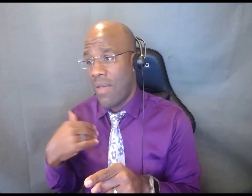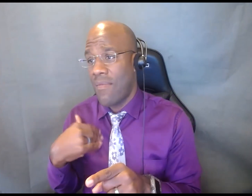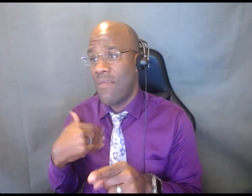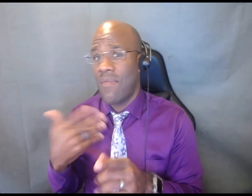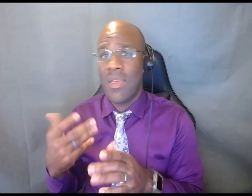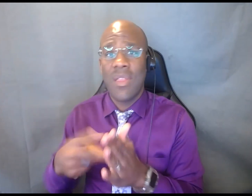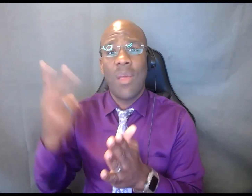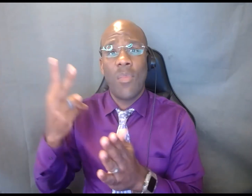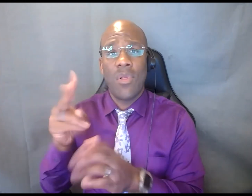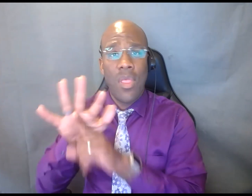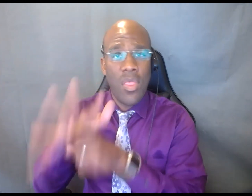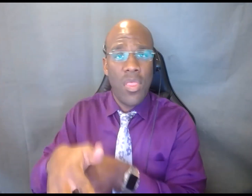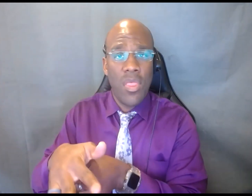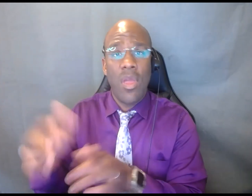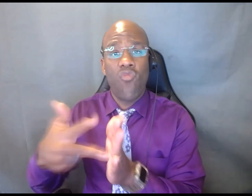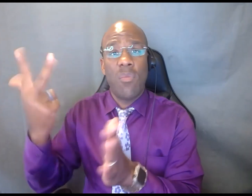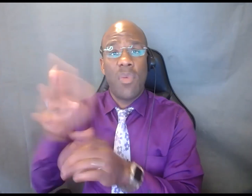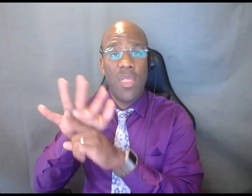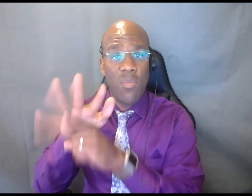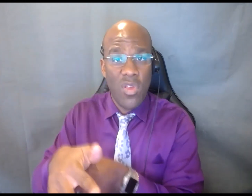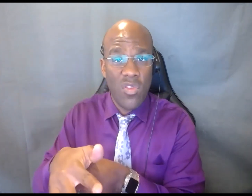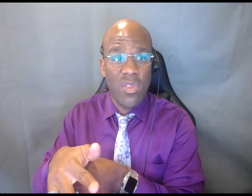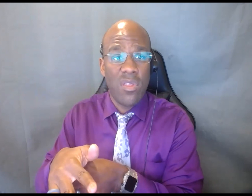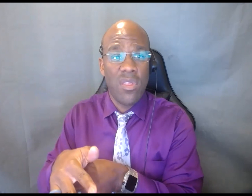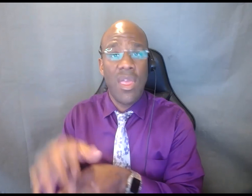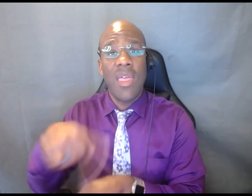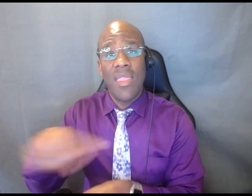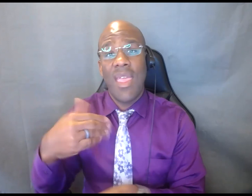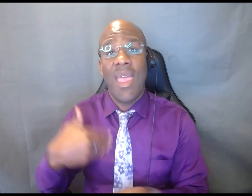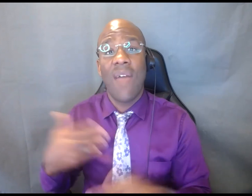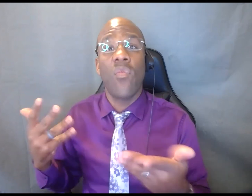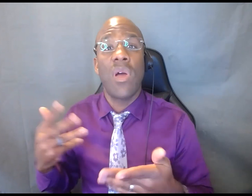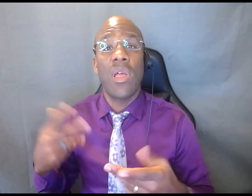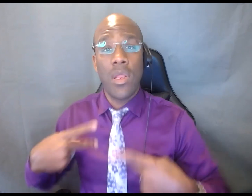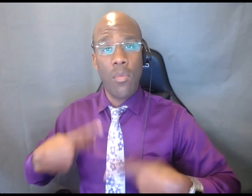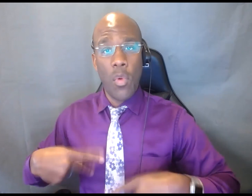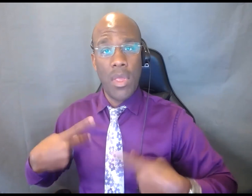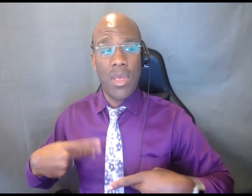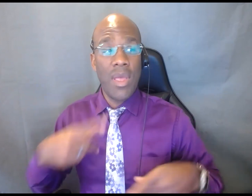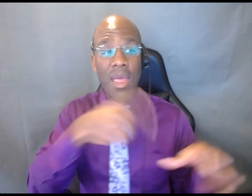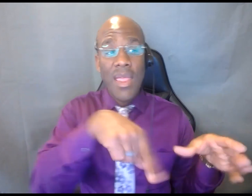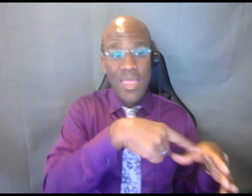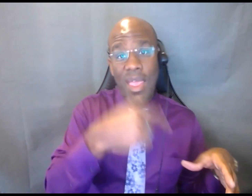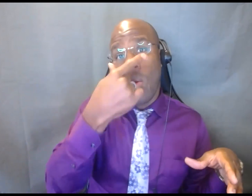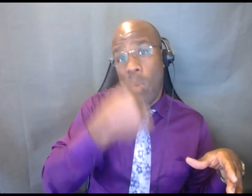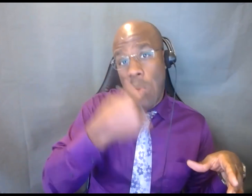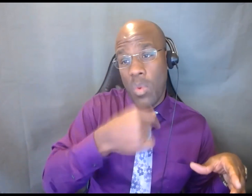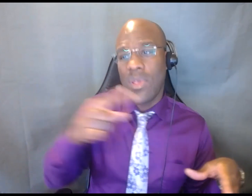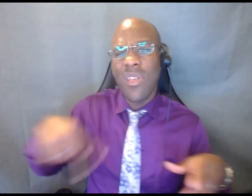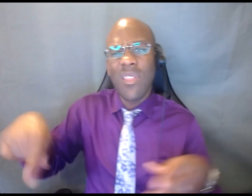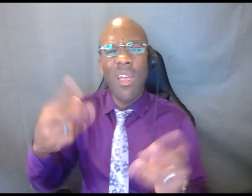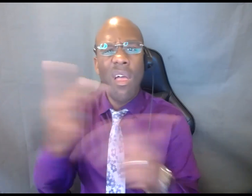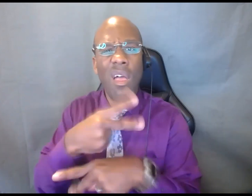double oppressions, triple oppressions, they're going to have pneumonia. Right. So there's a different experience here that's happening